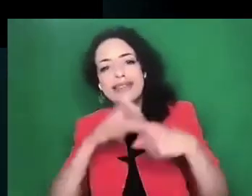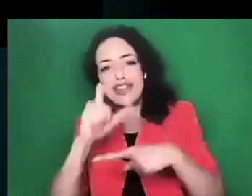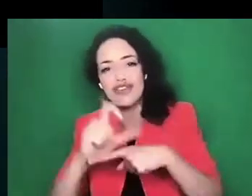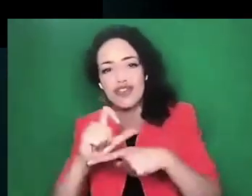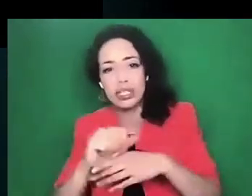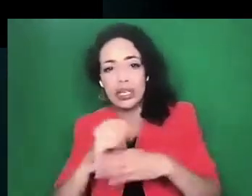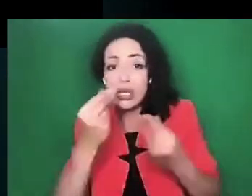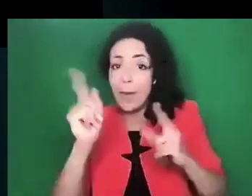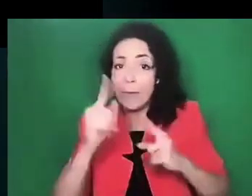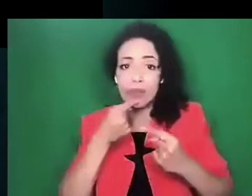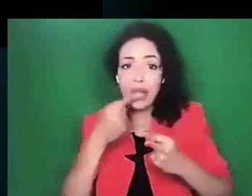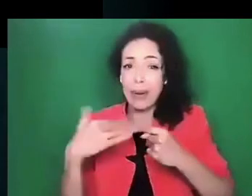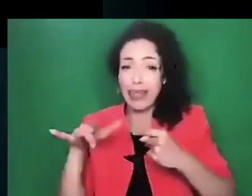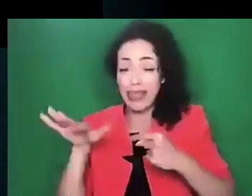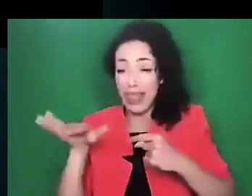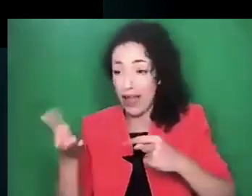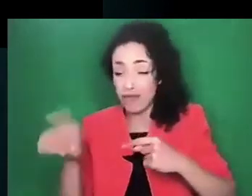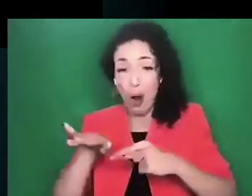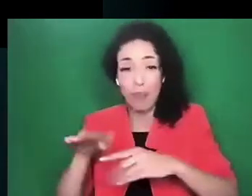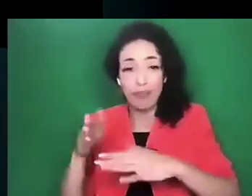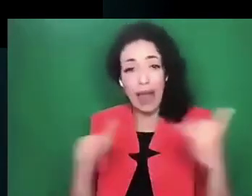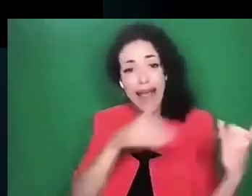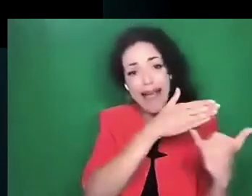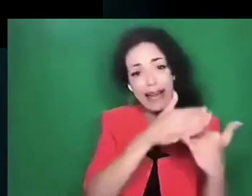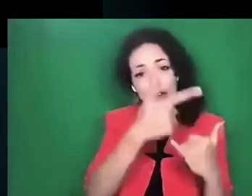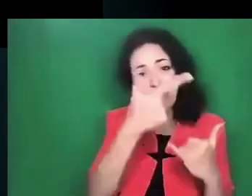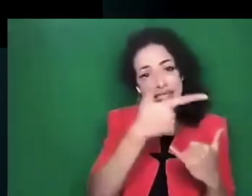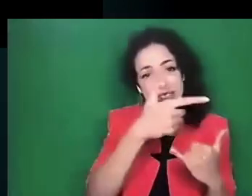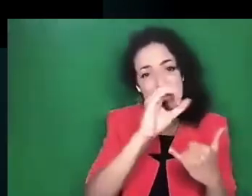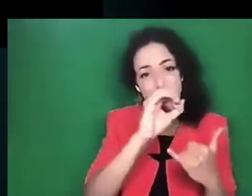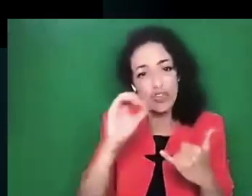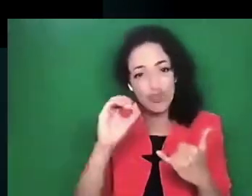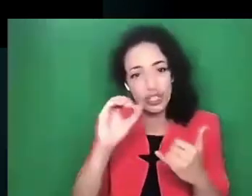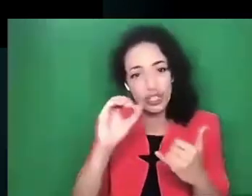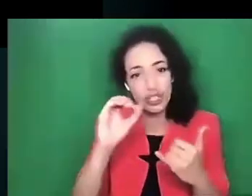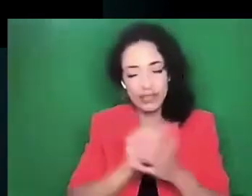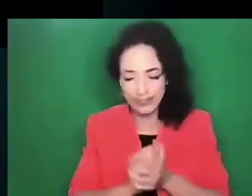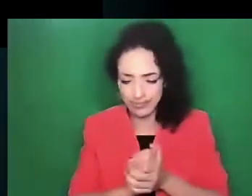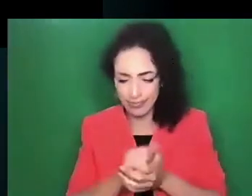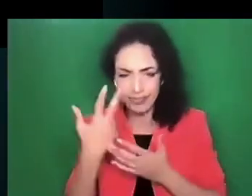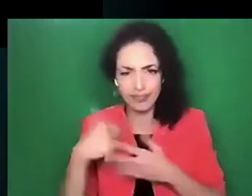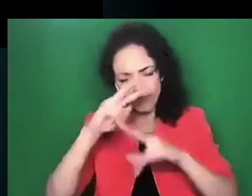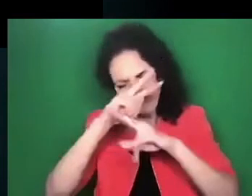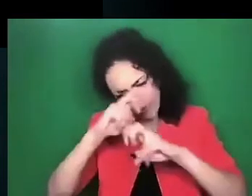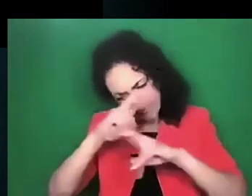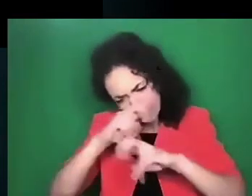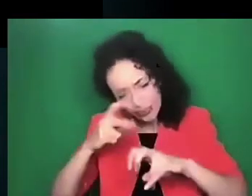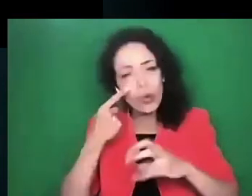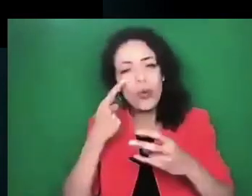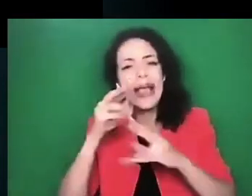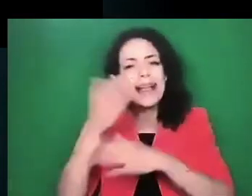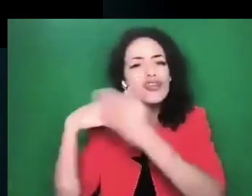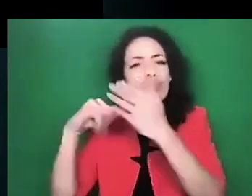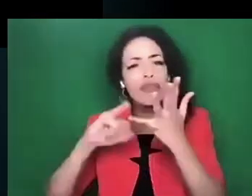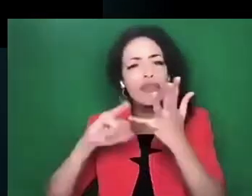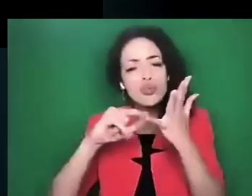1700s. We started working several years ago when we were researching the history of the Suez Canal for a project that was